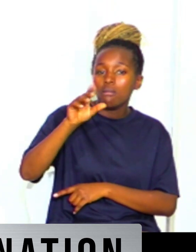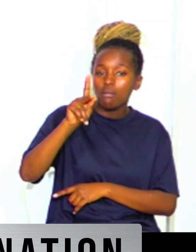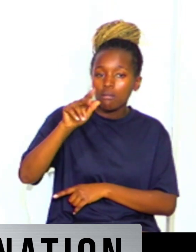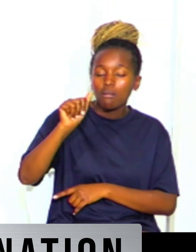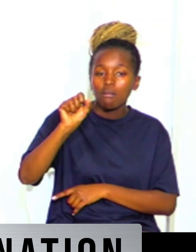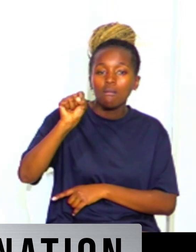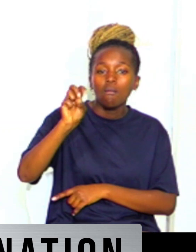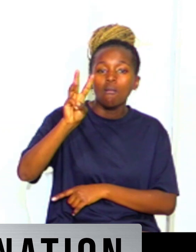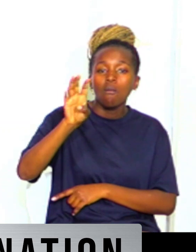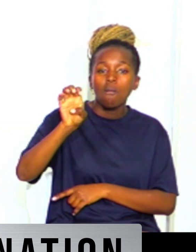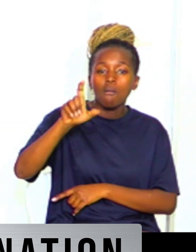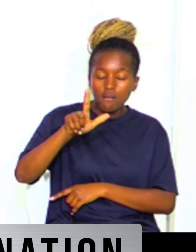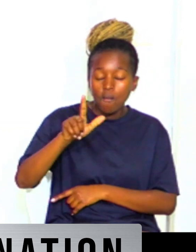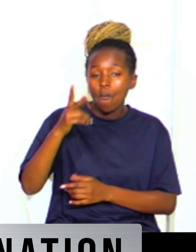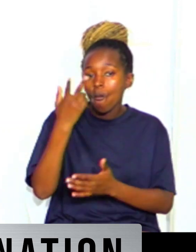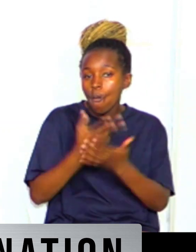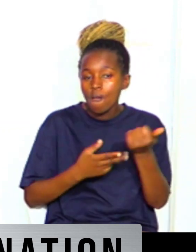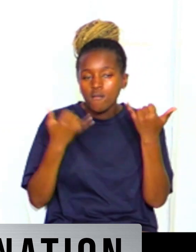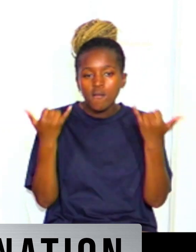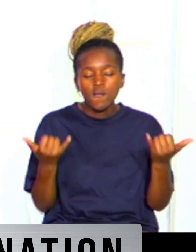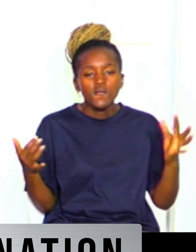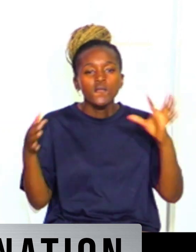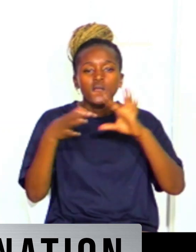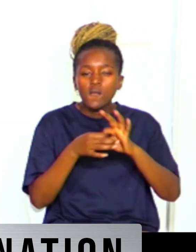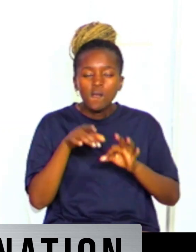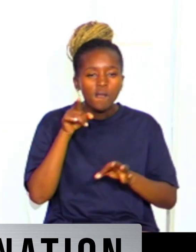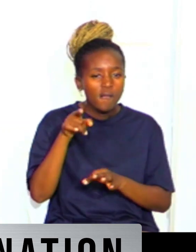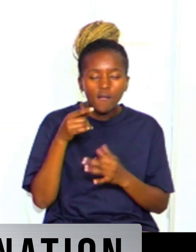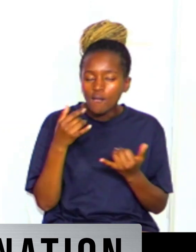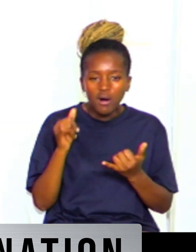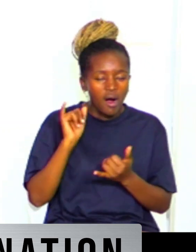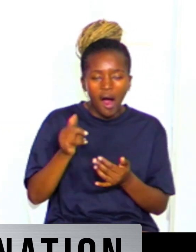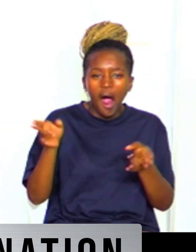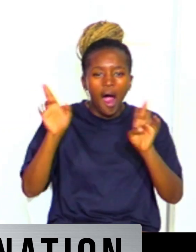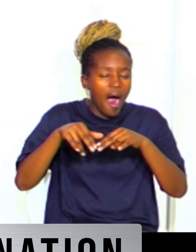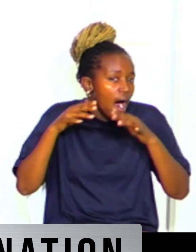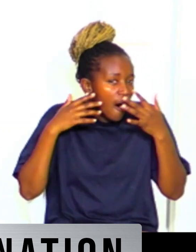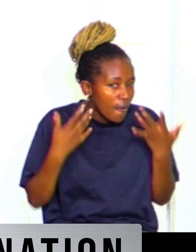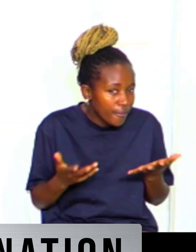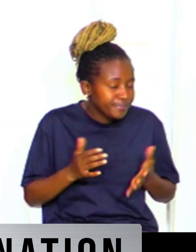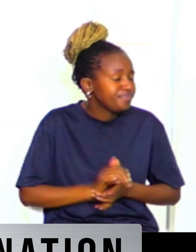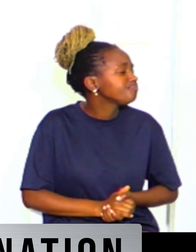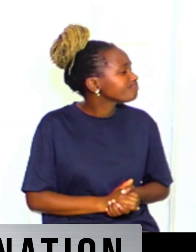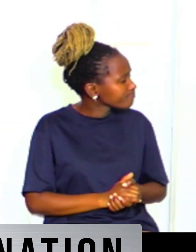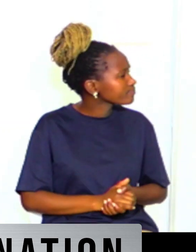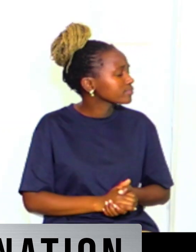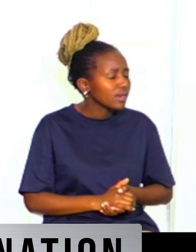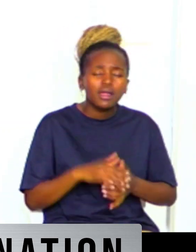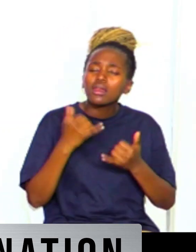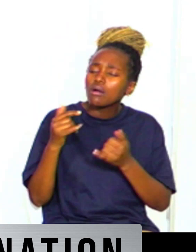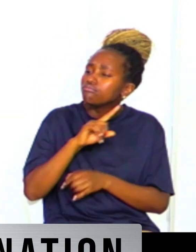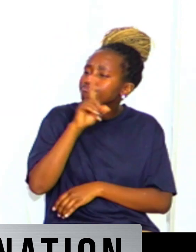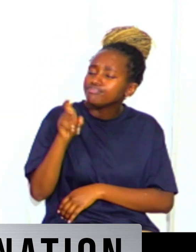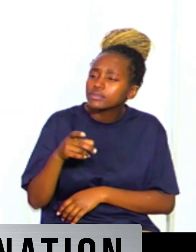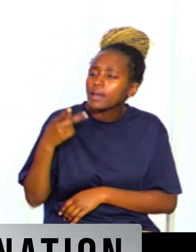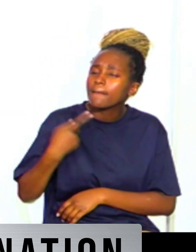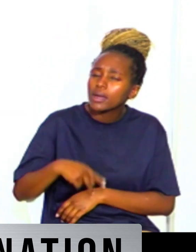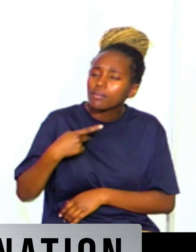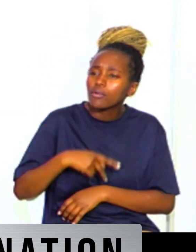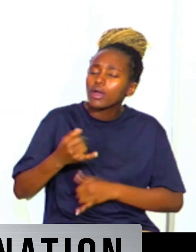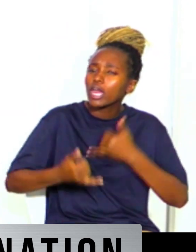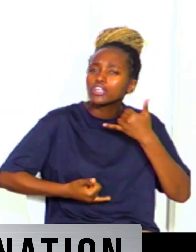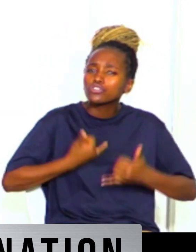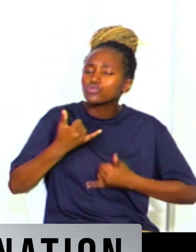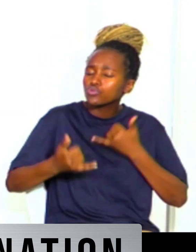Kasmuel Makoure? Hebu nikuulize. Yeah. Do these guys enjoy your following? Ama you still